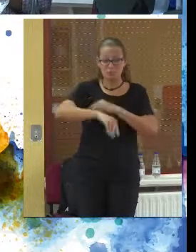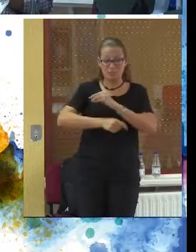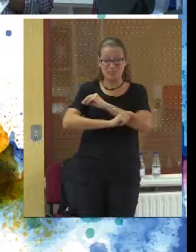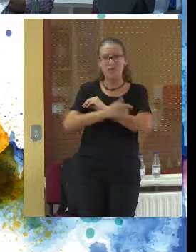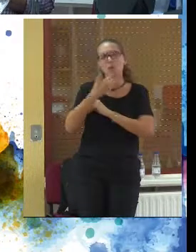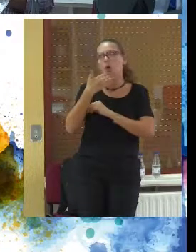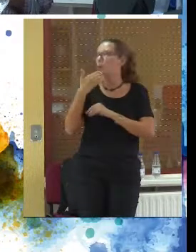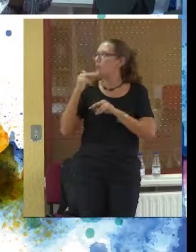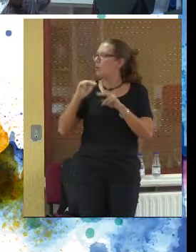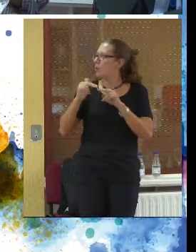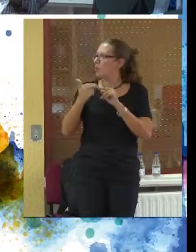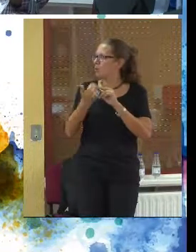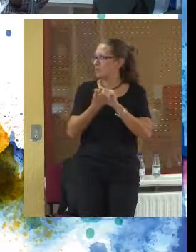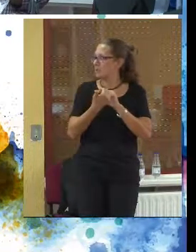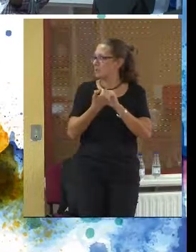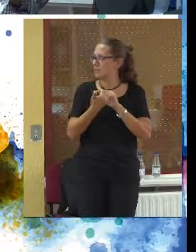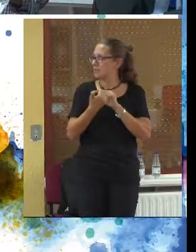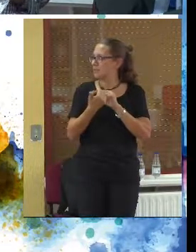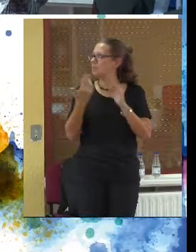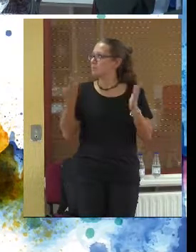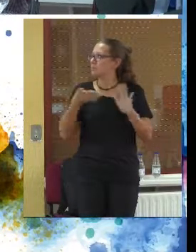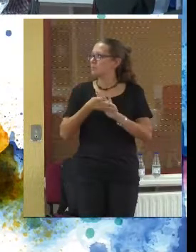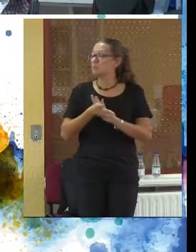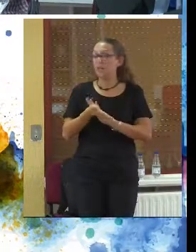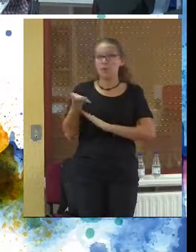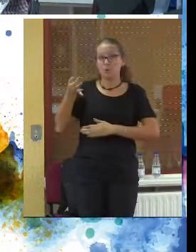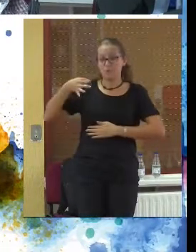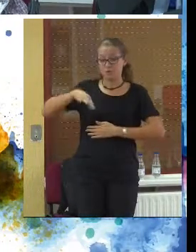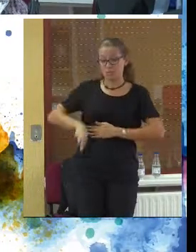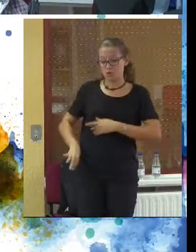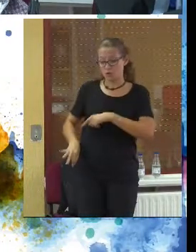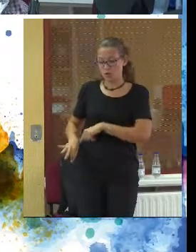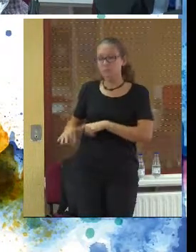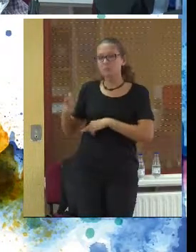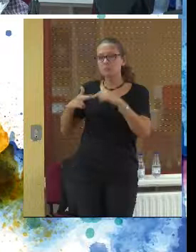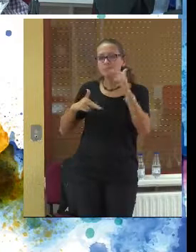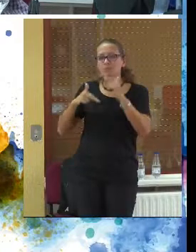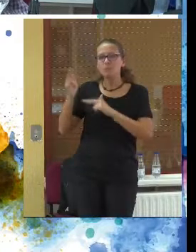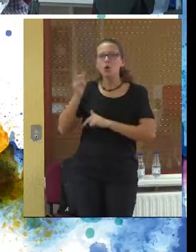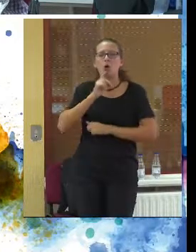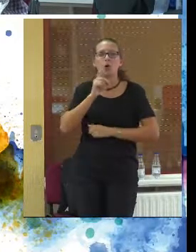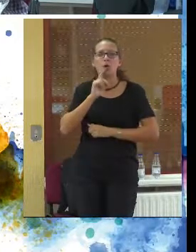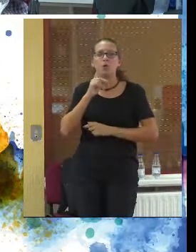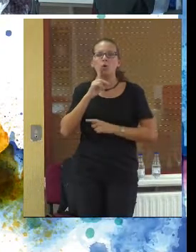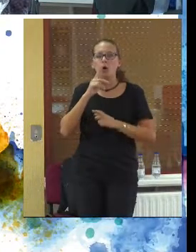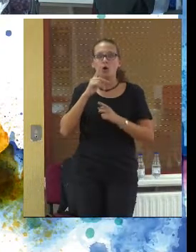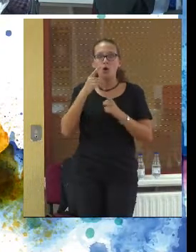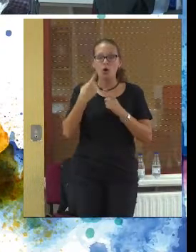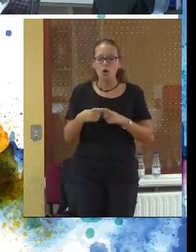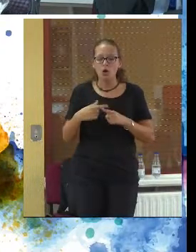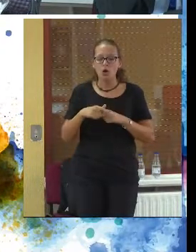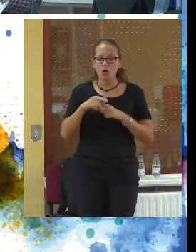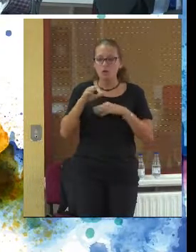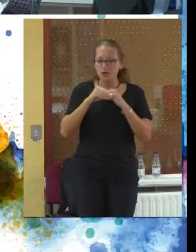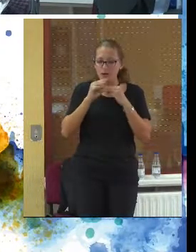puzzle strategy. You'll see that we've got like a mechanism of puzzles where the professional will build, by linking pieces together,